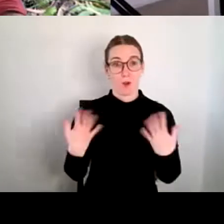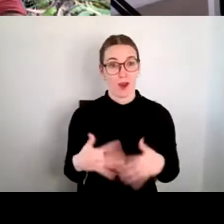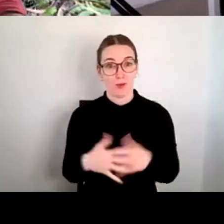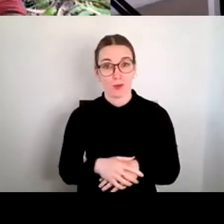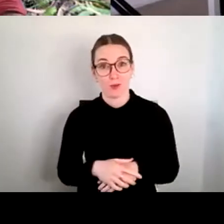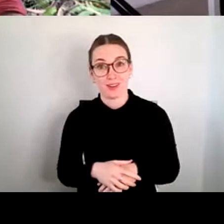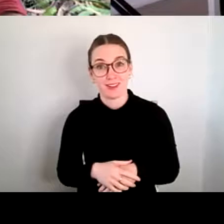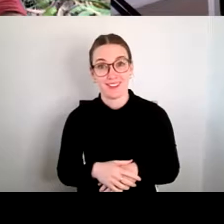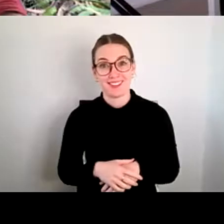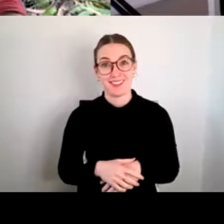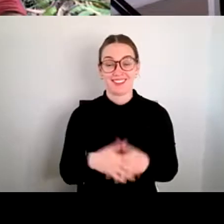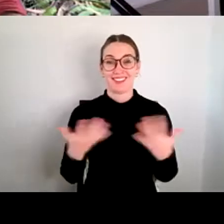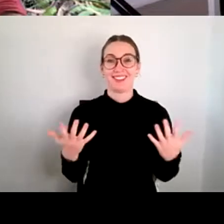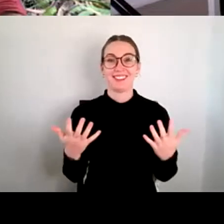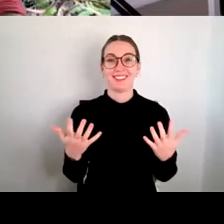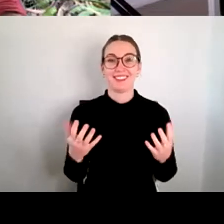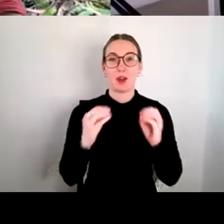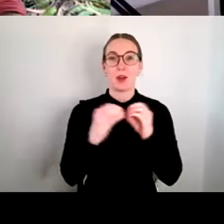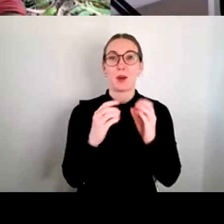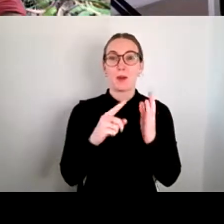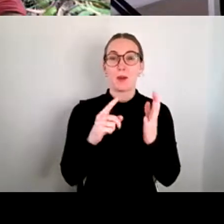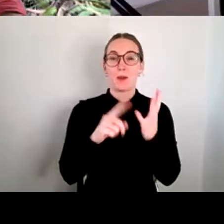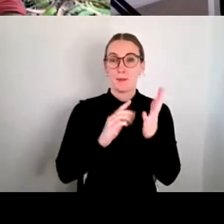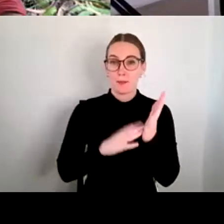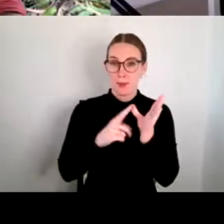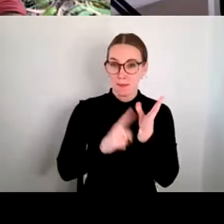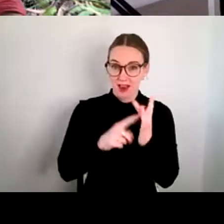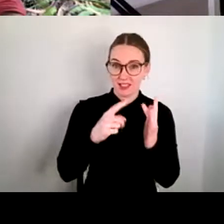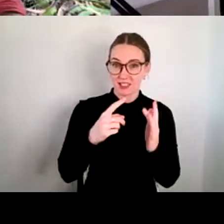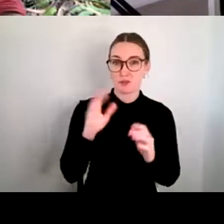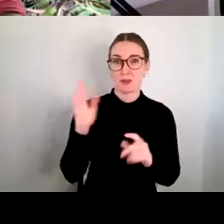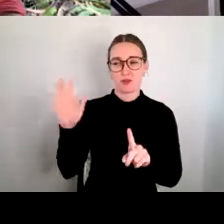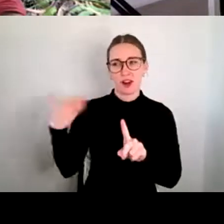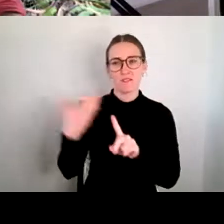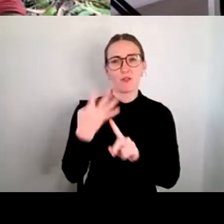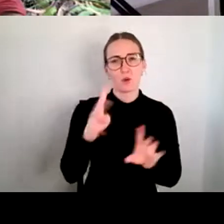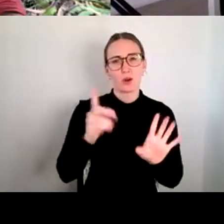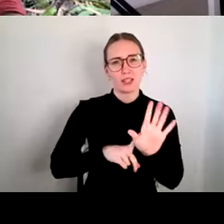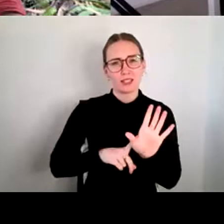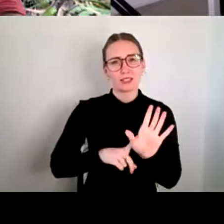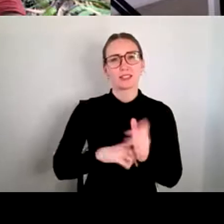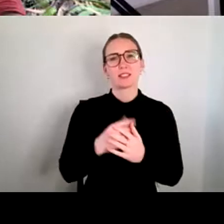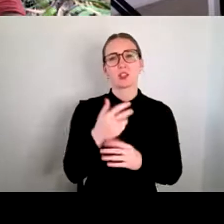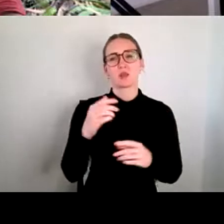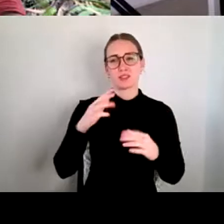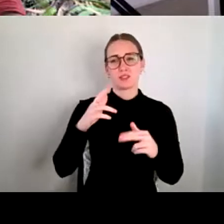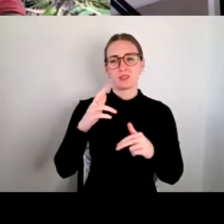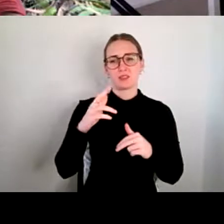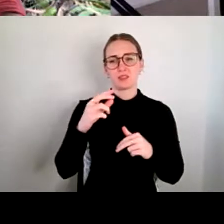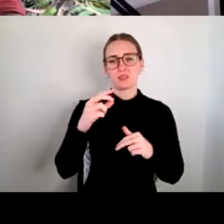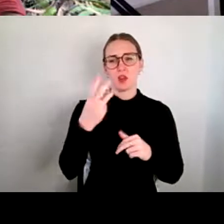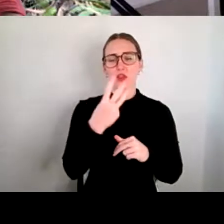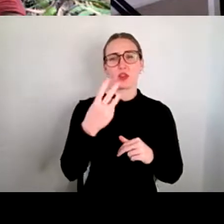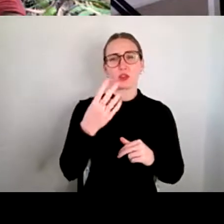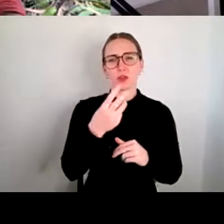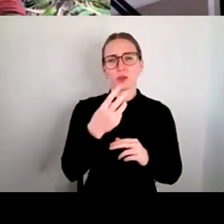it's huge. So Bumali's been around for 34 years. So Bumali was established in 87, and there's a bunch of people, the